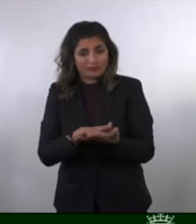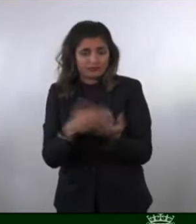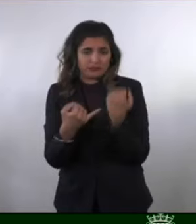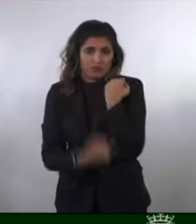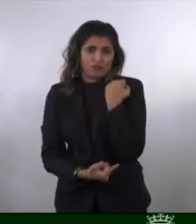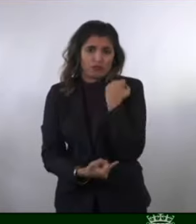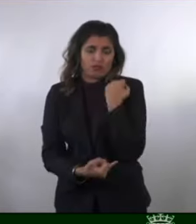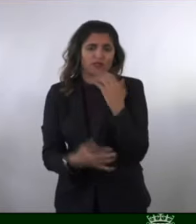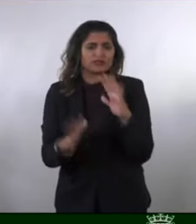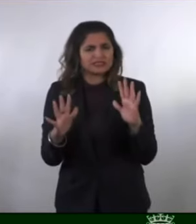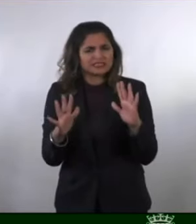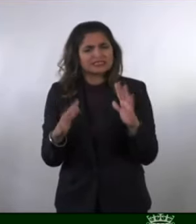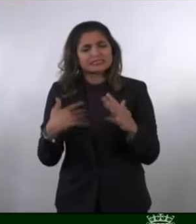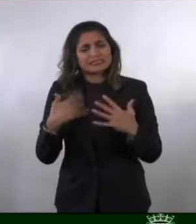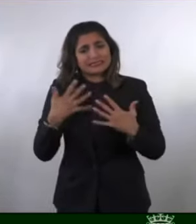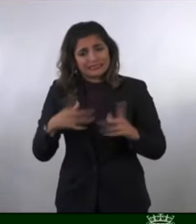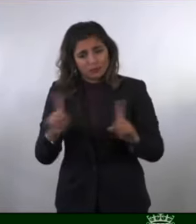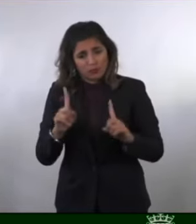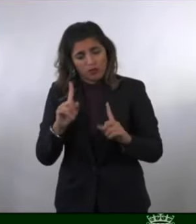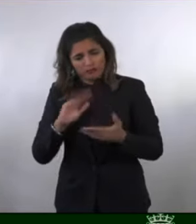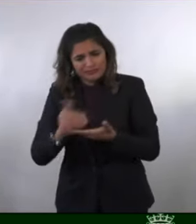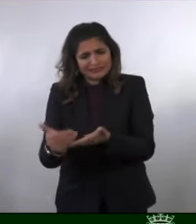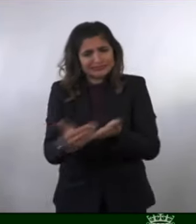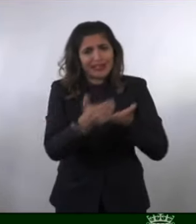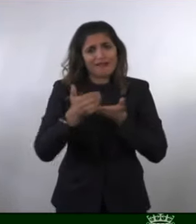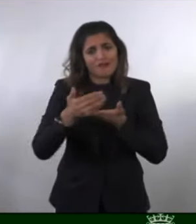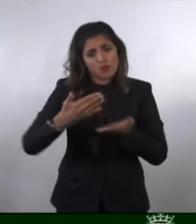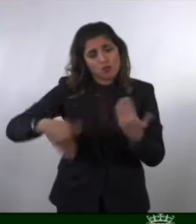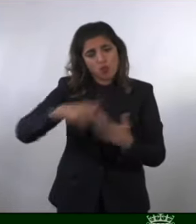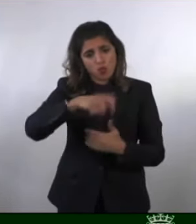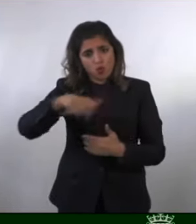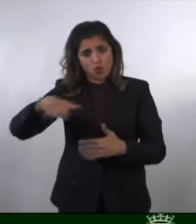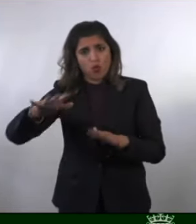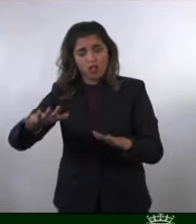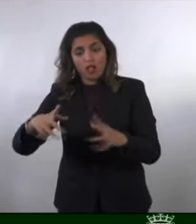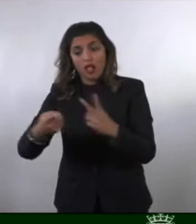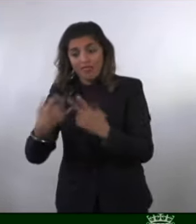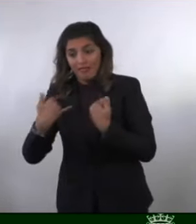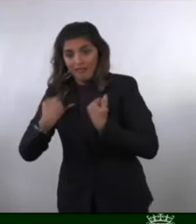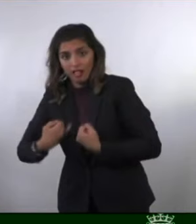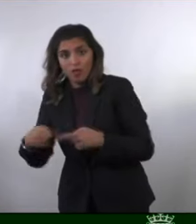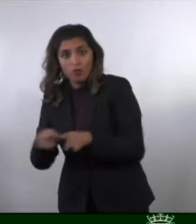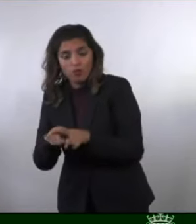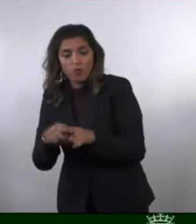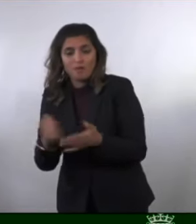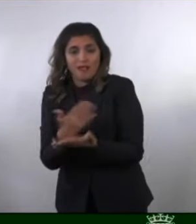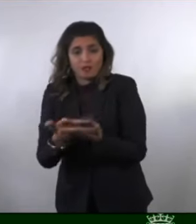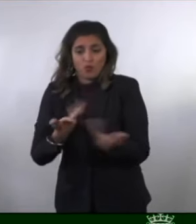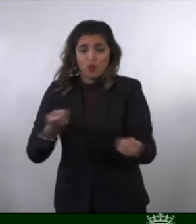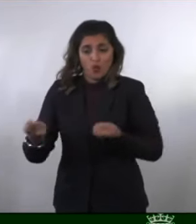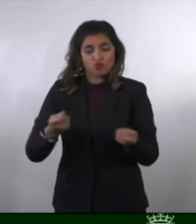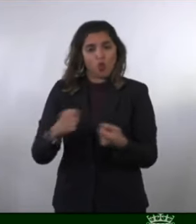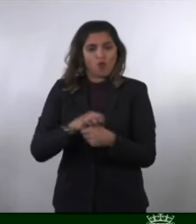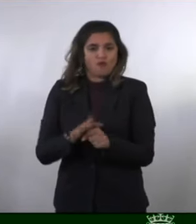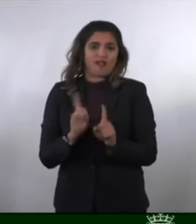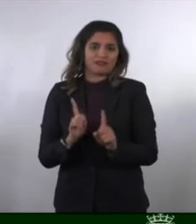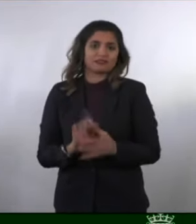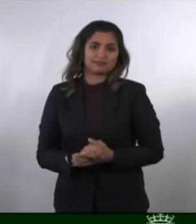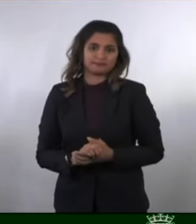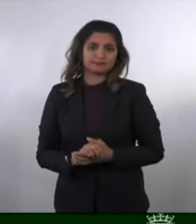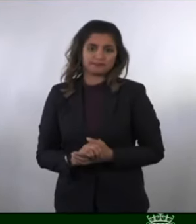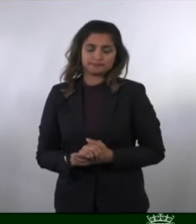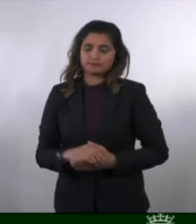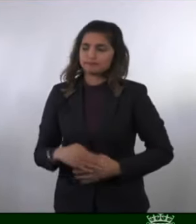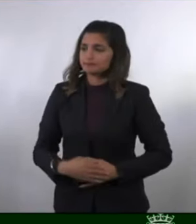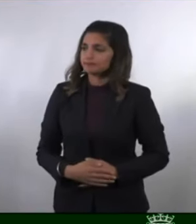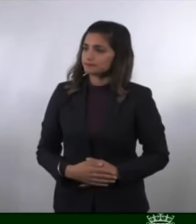to protect the health of the nation, both from coronavirus and from all other conditions, is to keep the virus under control. David. Thank you,